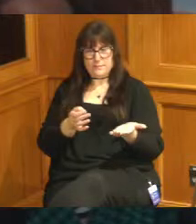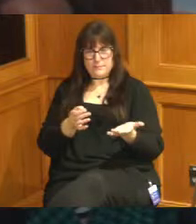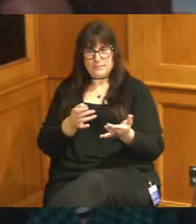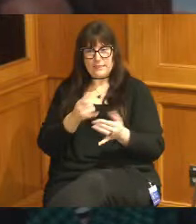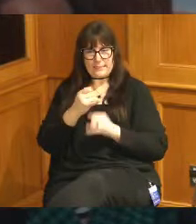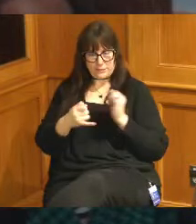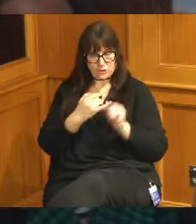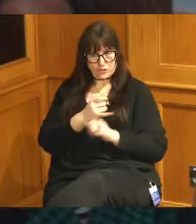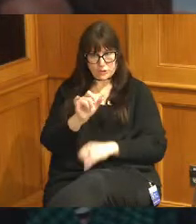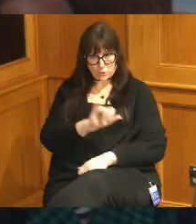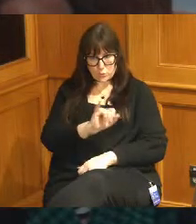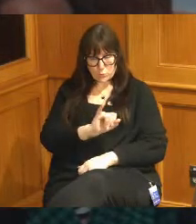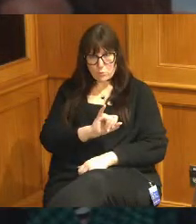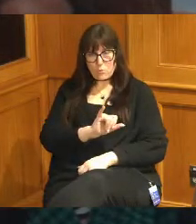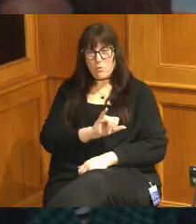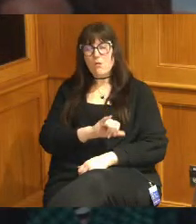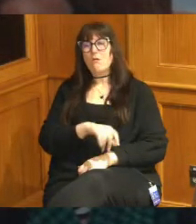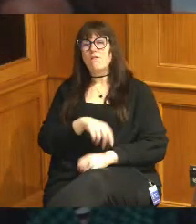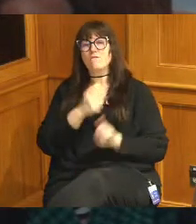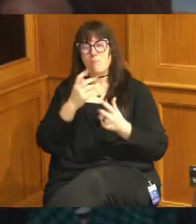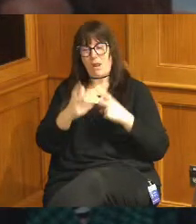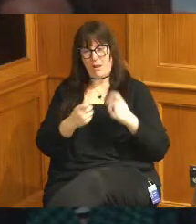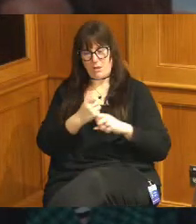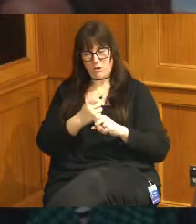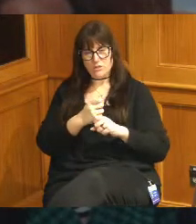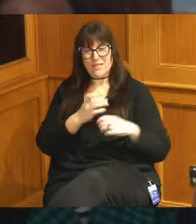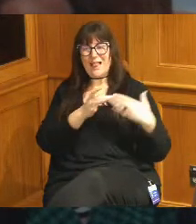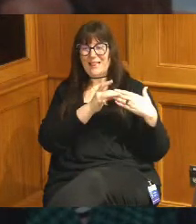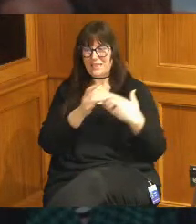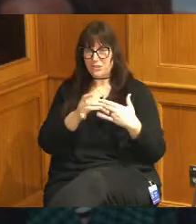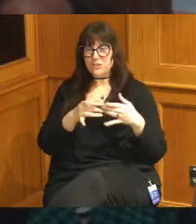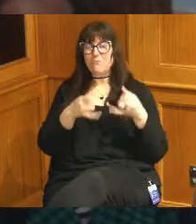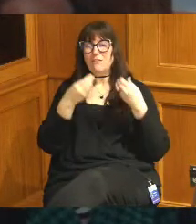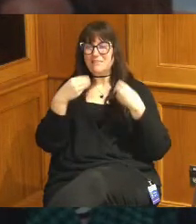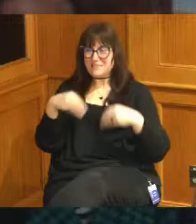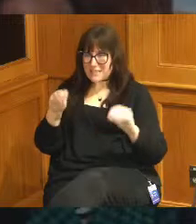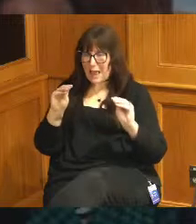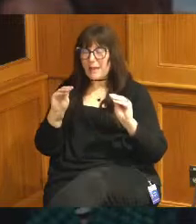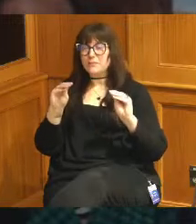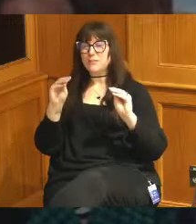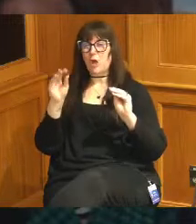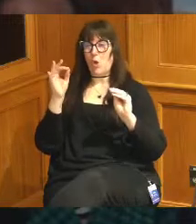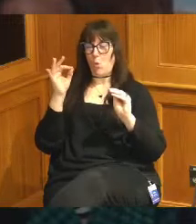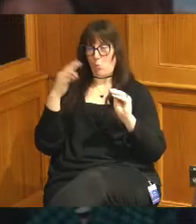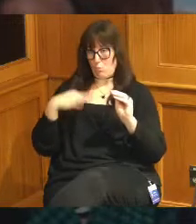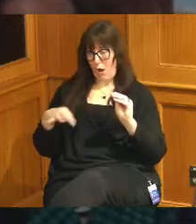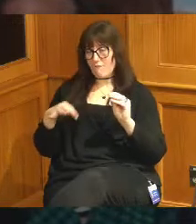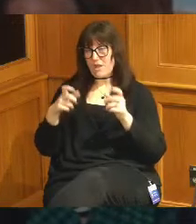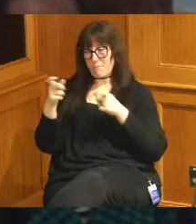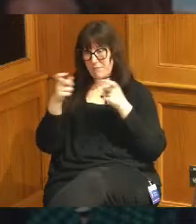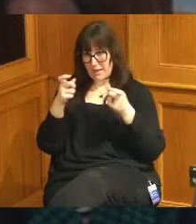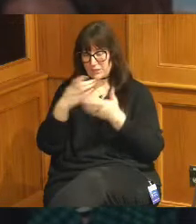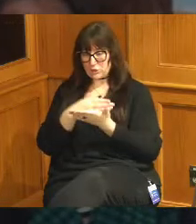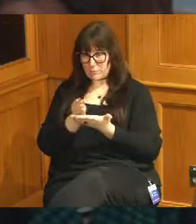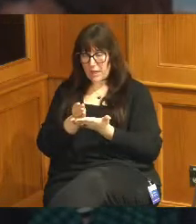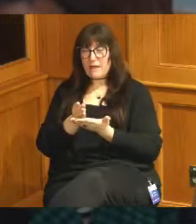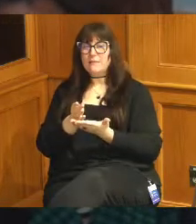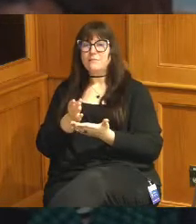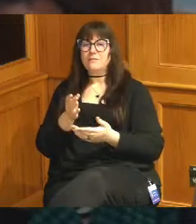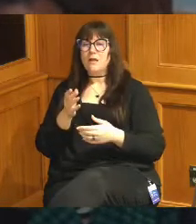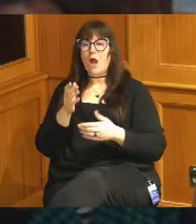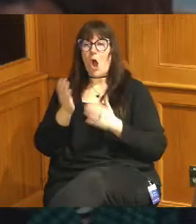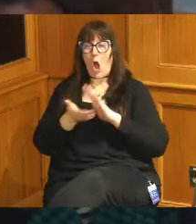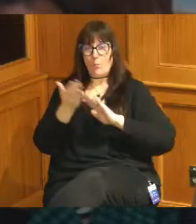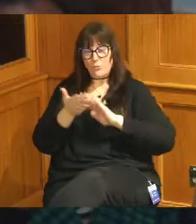where he earned many awards for his leadership in operations, sales, and profit management, including serving as the